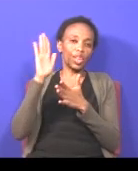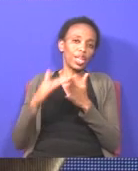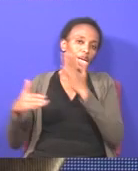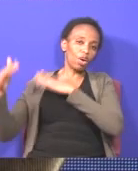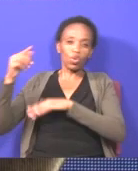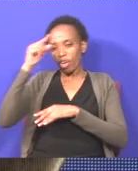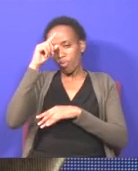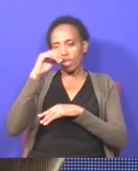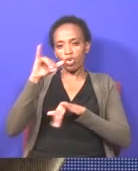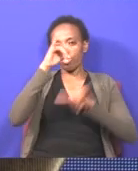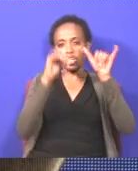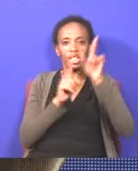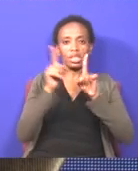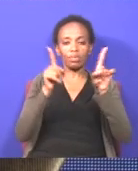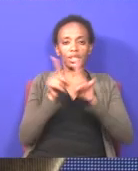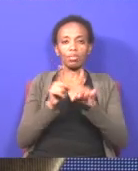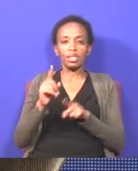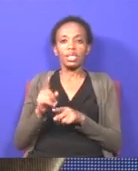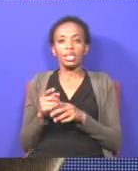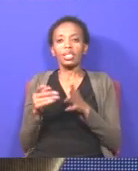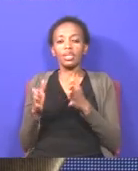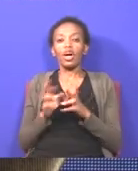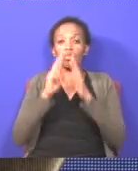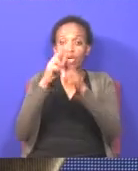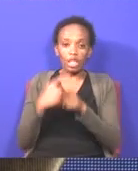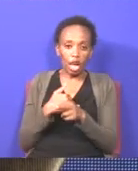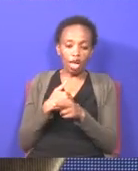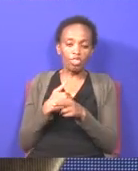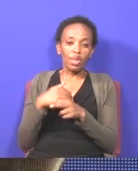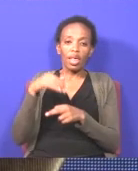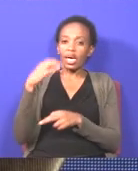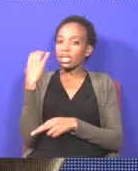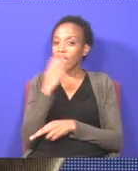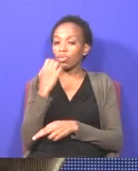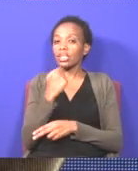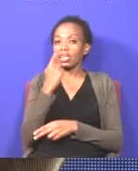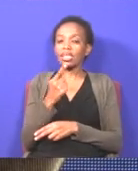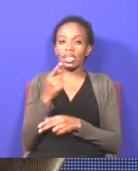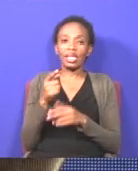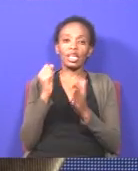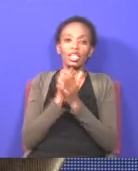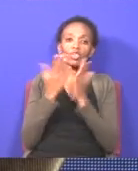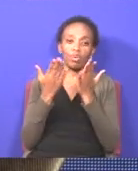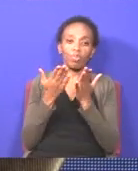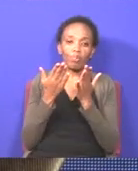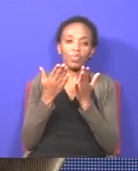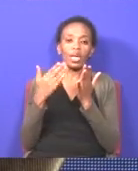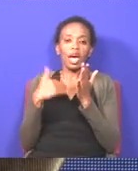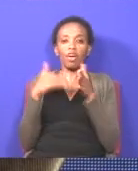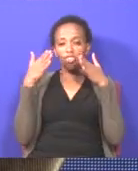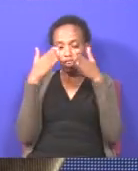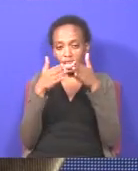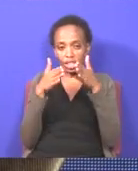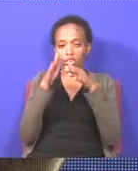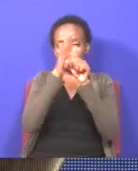foreign trips alone. And as our very own Allice Diana reports, DP Gachagua claimed that the local daily is hell-bent on undermining the